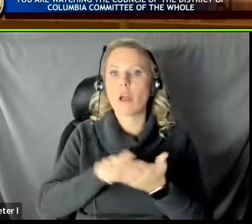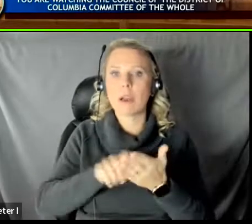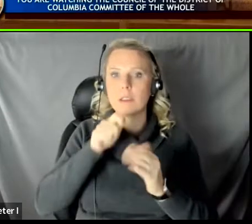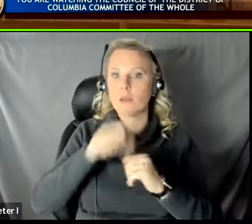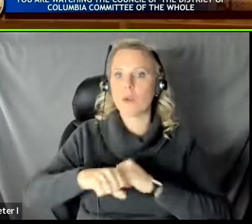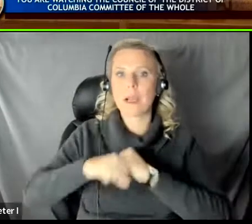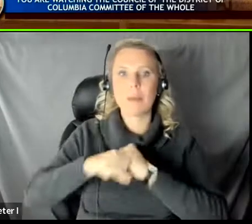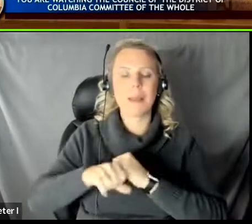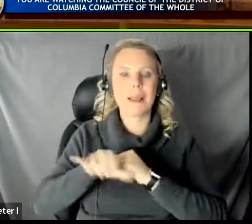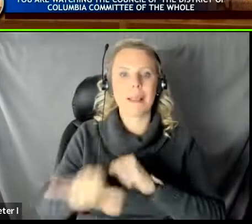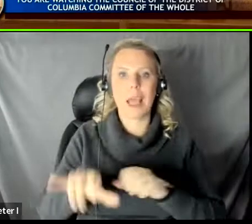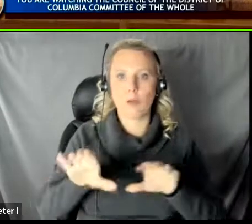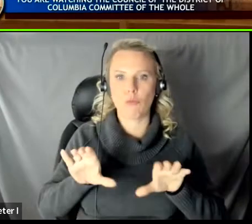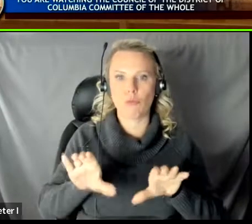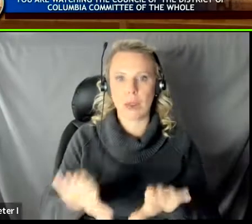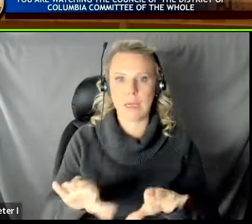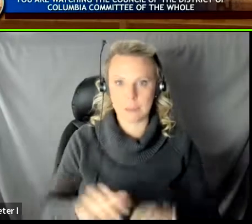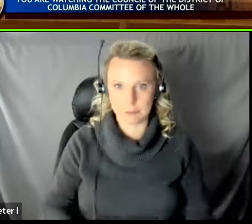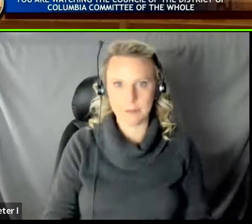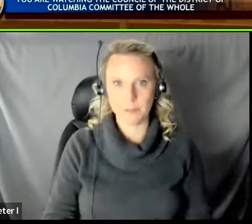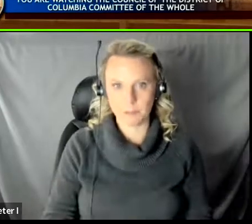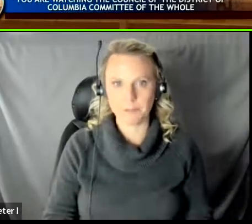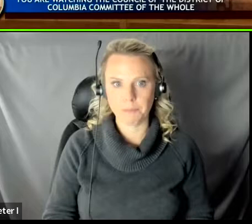prohibit this practice.